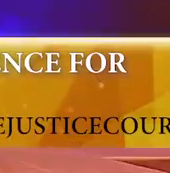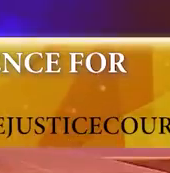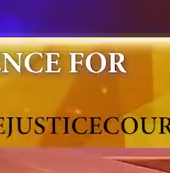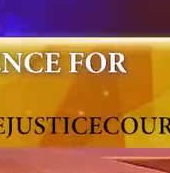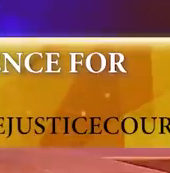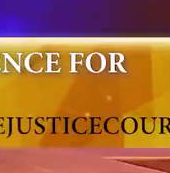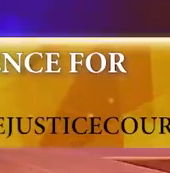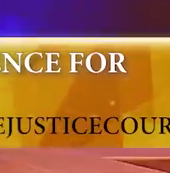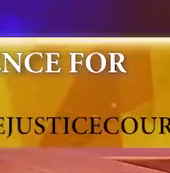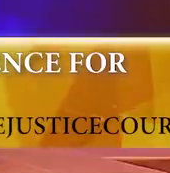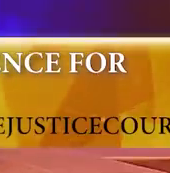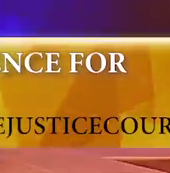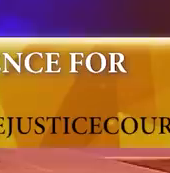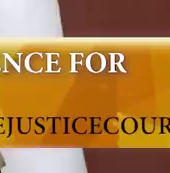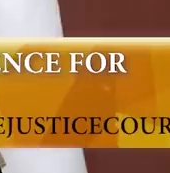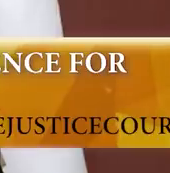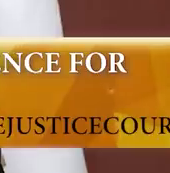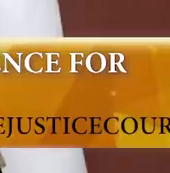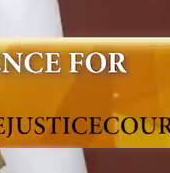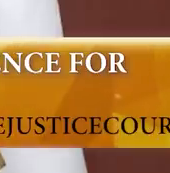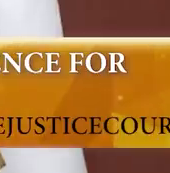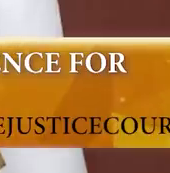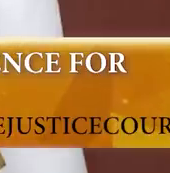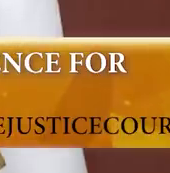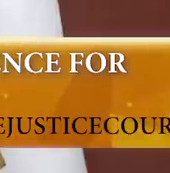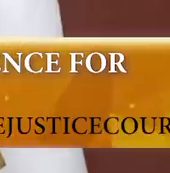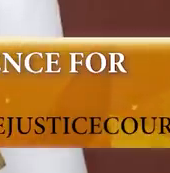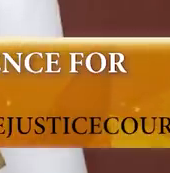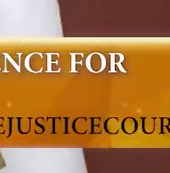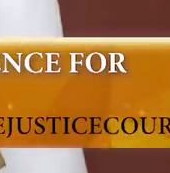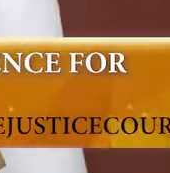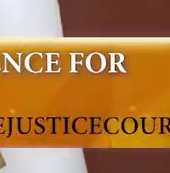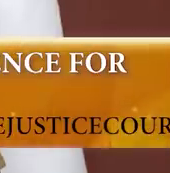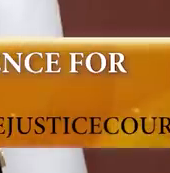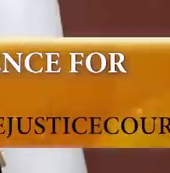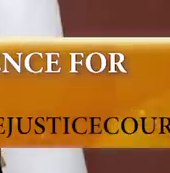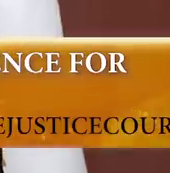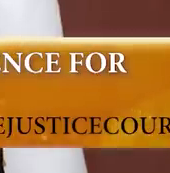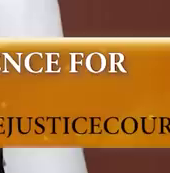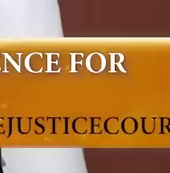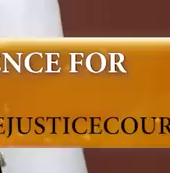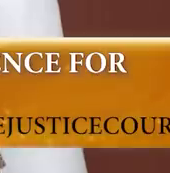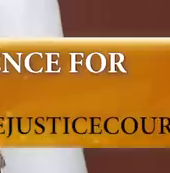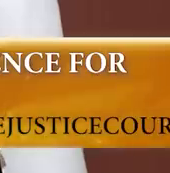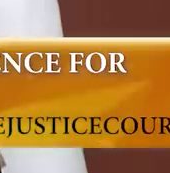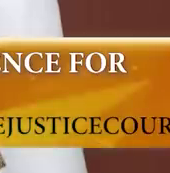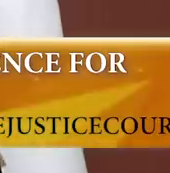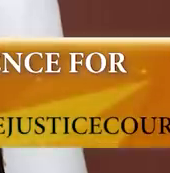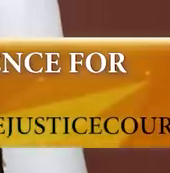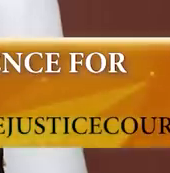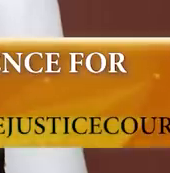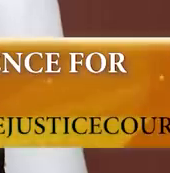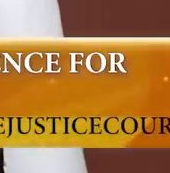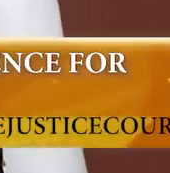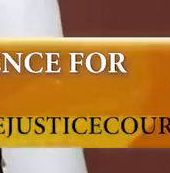that way. Yes, ma'am. The admin manager. Let me, because I will be taking it at everything. Yes, ma'am. You know, I asked you two first that you do have a